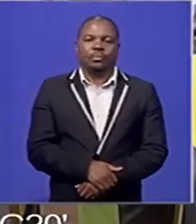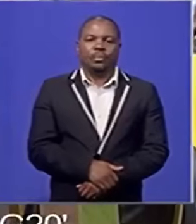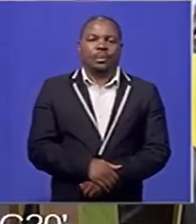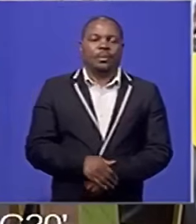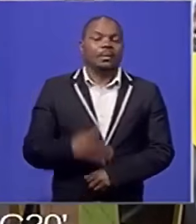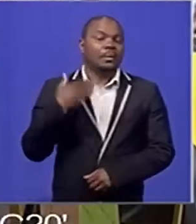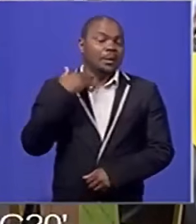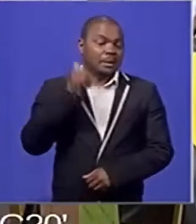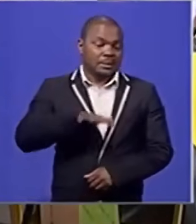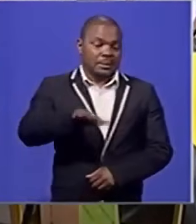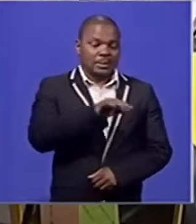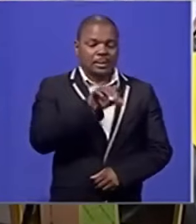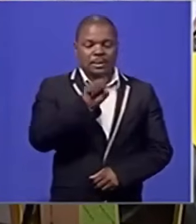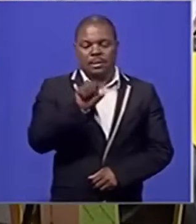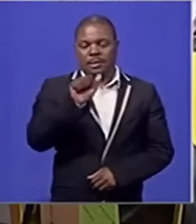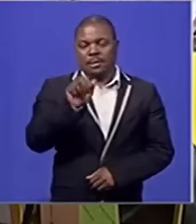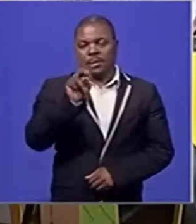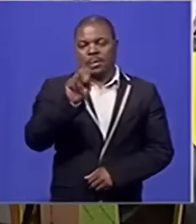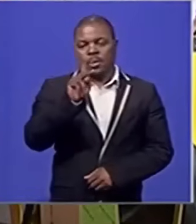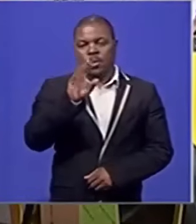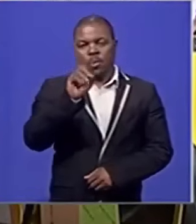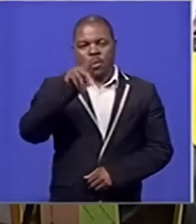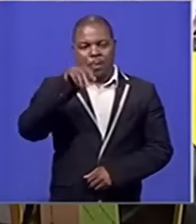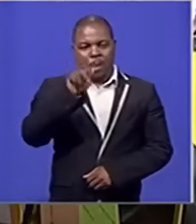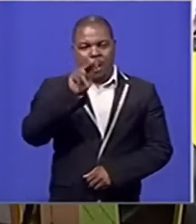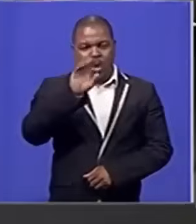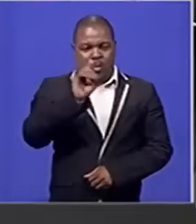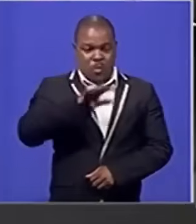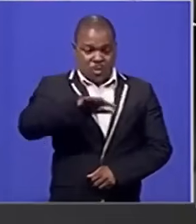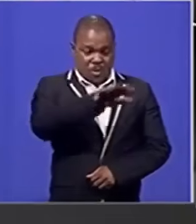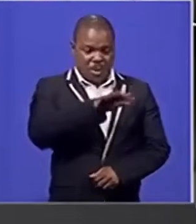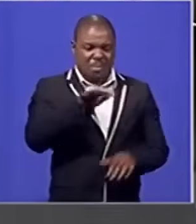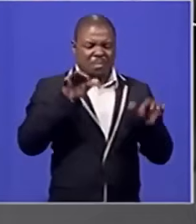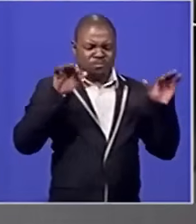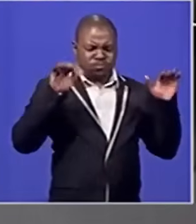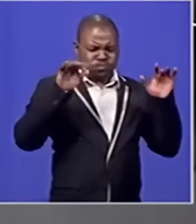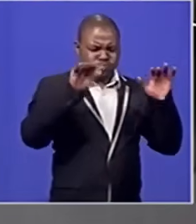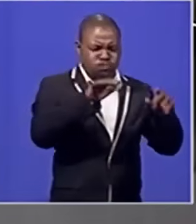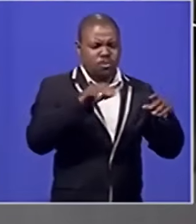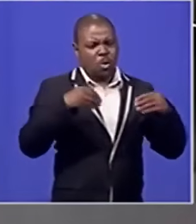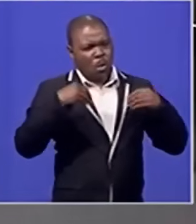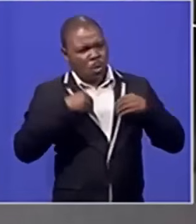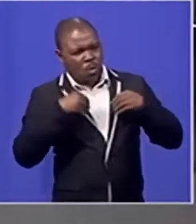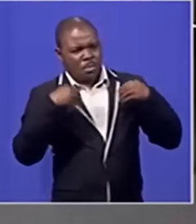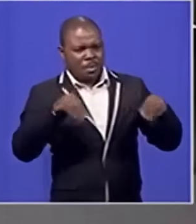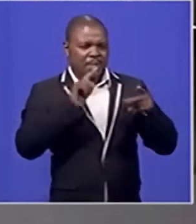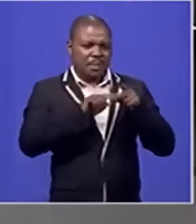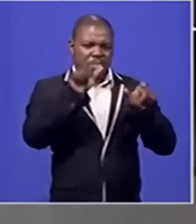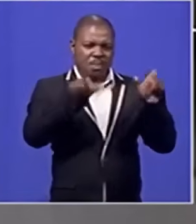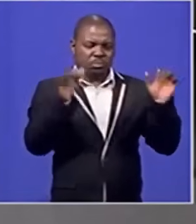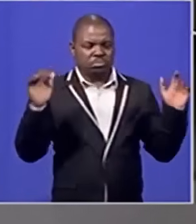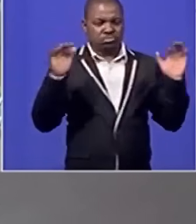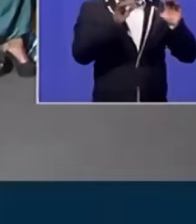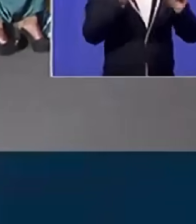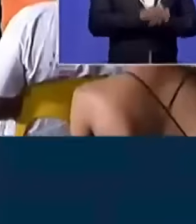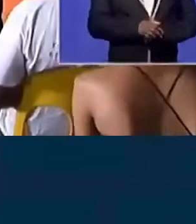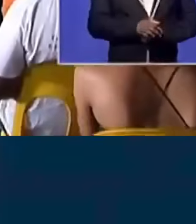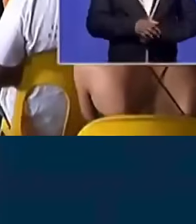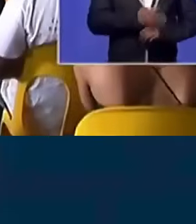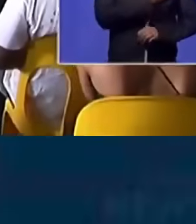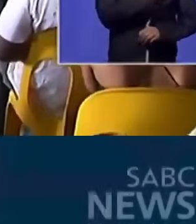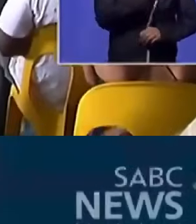Alex kopano e be itletše wa go falala ge badudi le beng dikgwebo ba kopane. Taba kgolo ke ye ba ikwa e ke